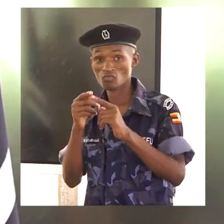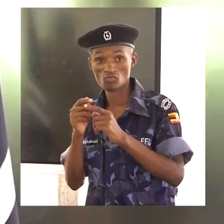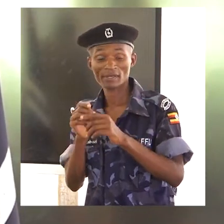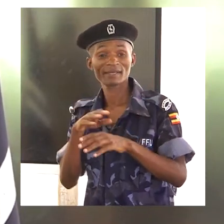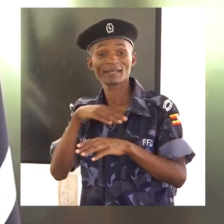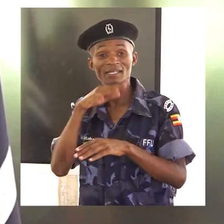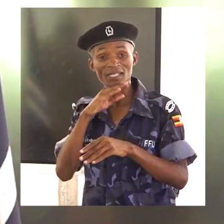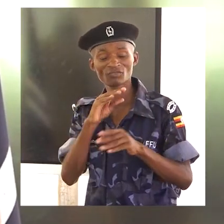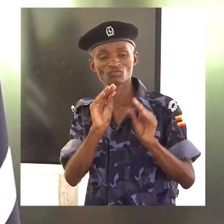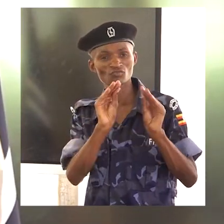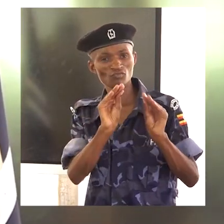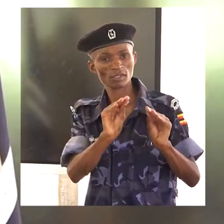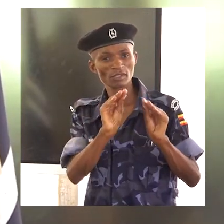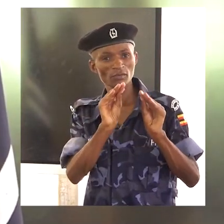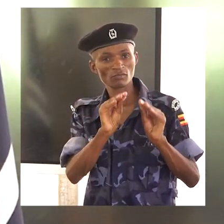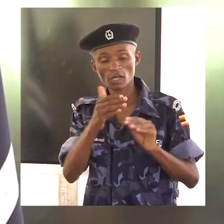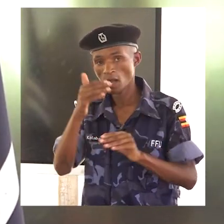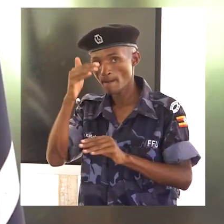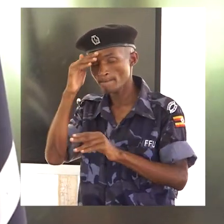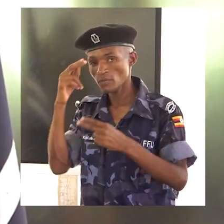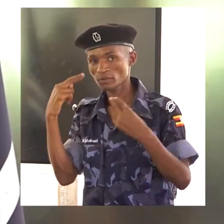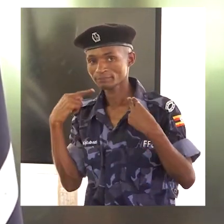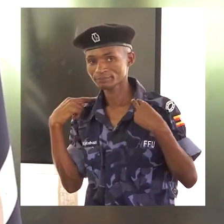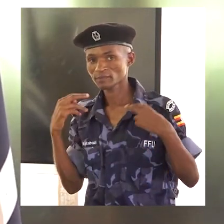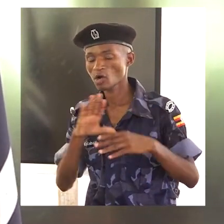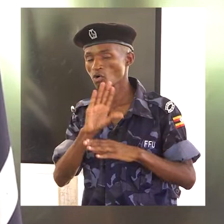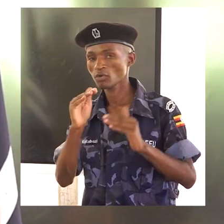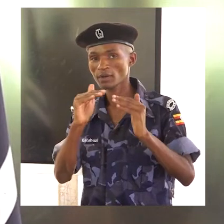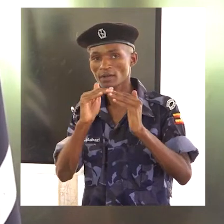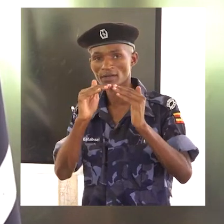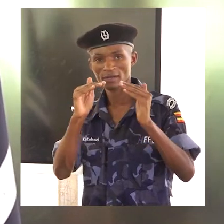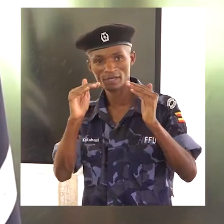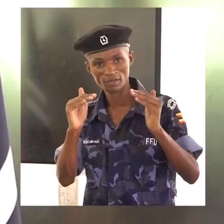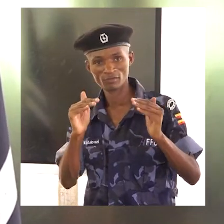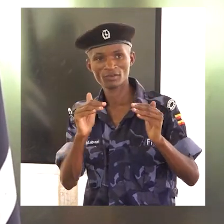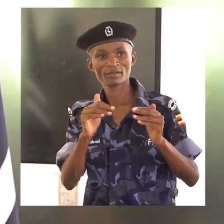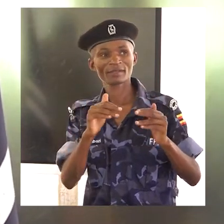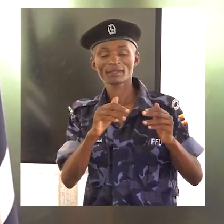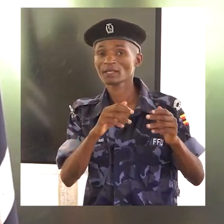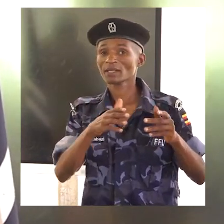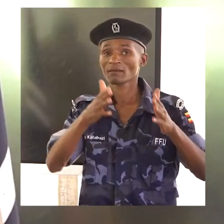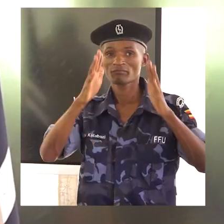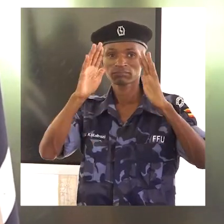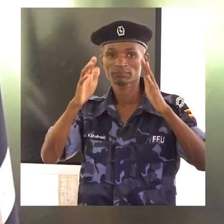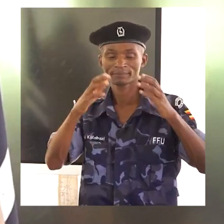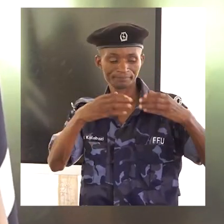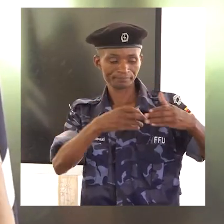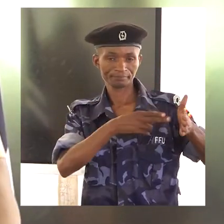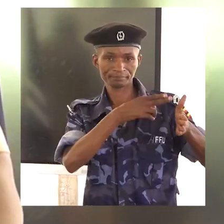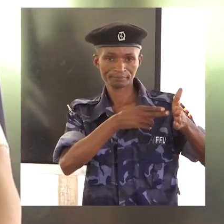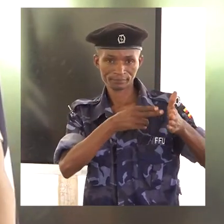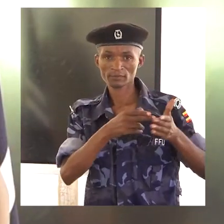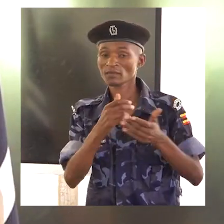we've adequately trained police officers at all levels on the function of journalists and also held